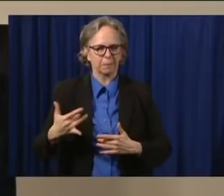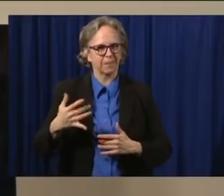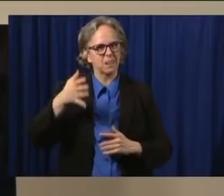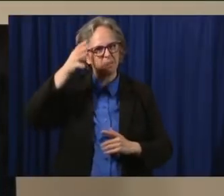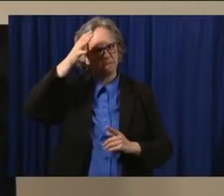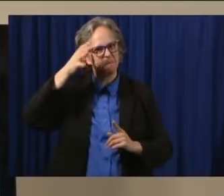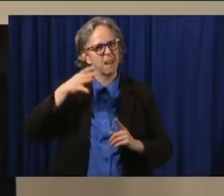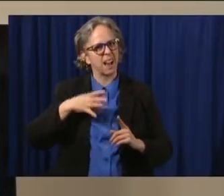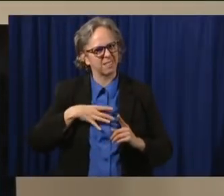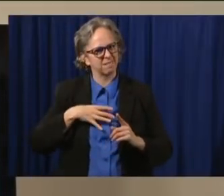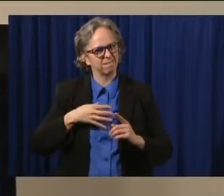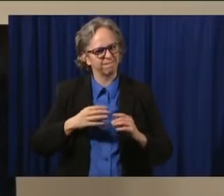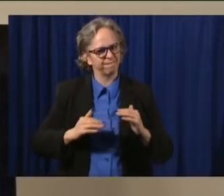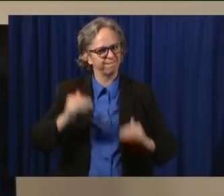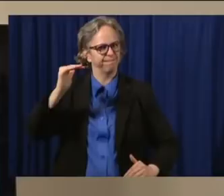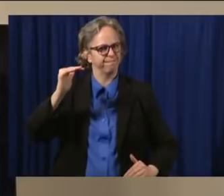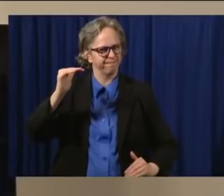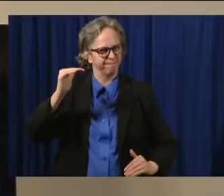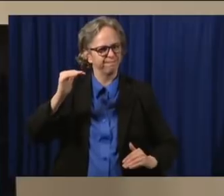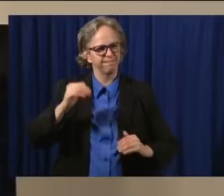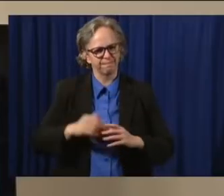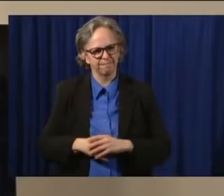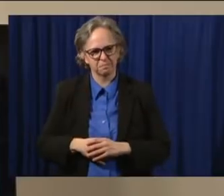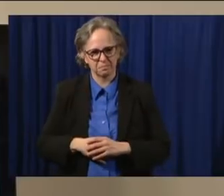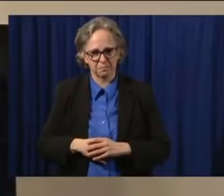that we have tested over